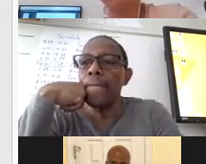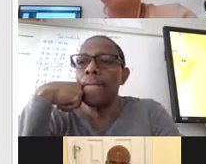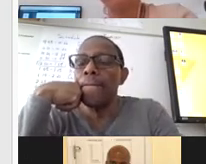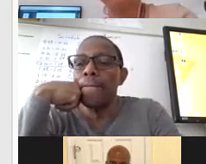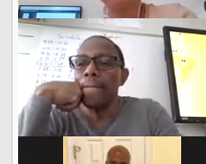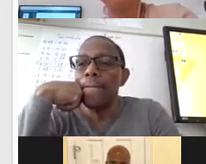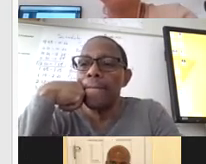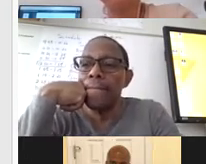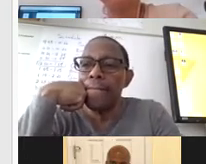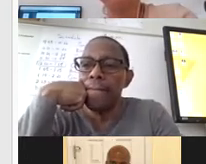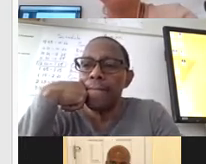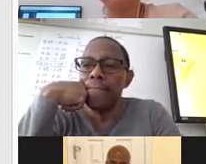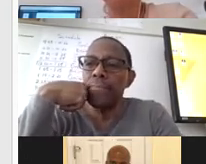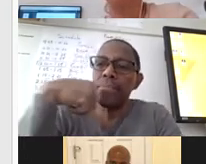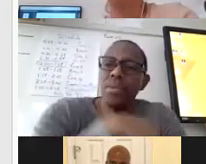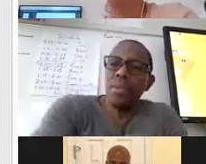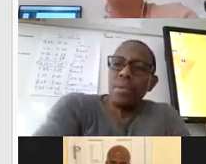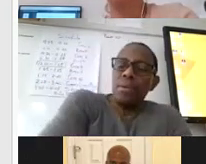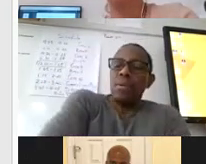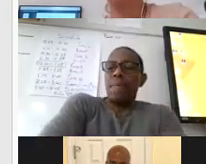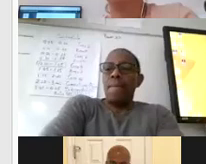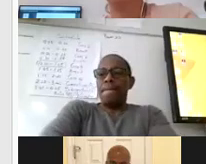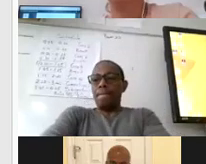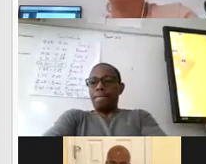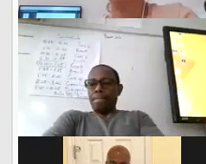those, just a paper towel on one of those microfiber